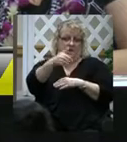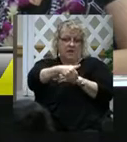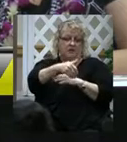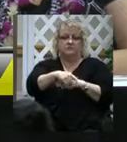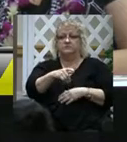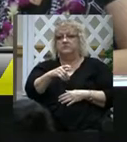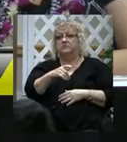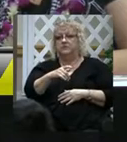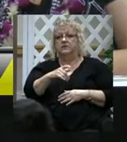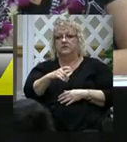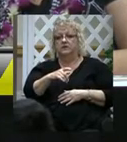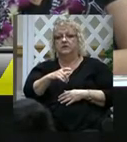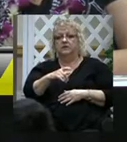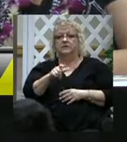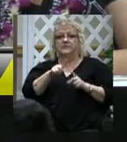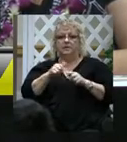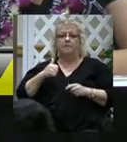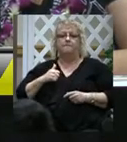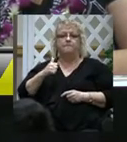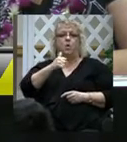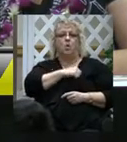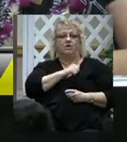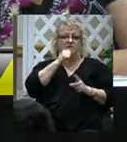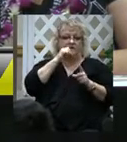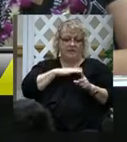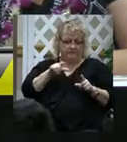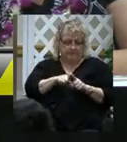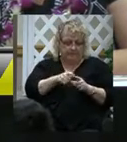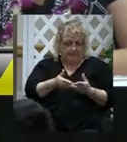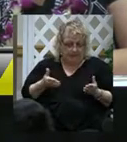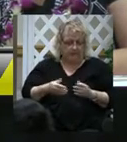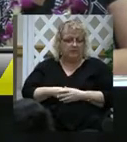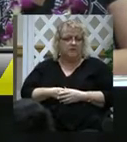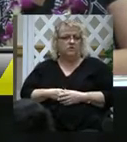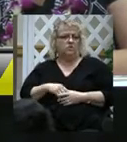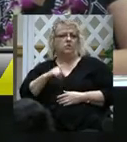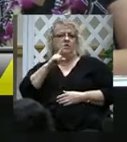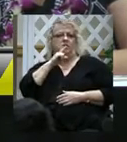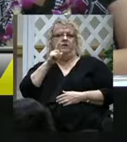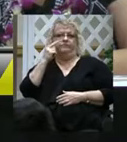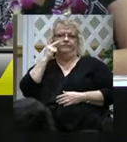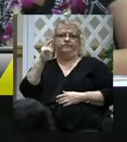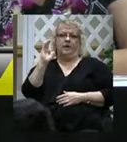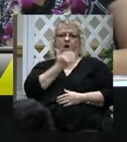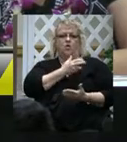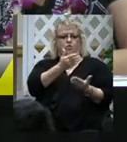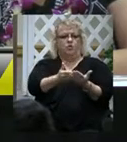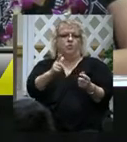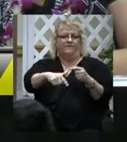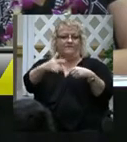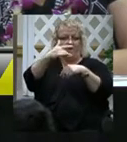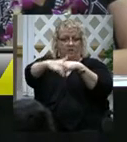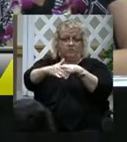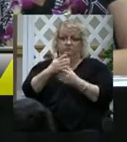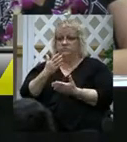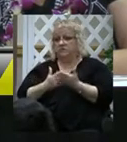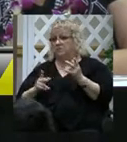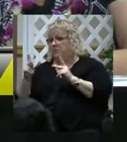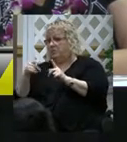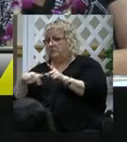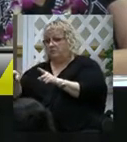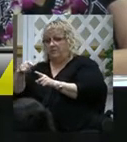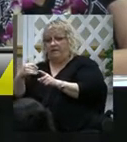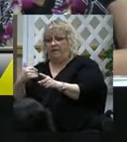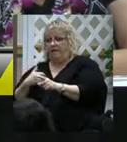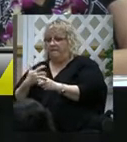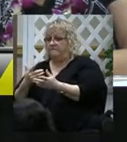Just like the Polish lady. Yes. And so it's really looking at what type of resources you have. You might have people who have